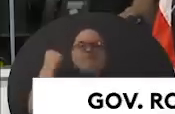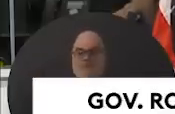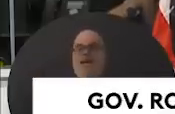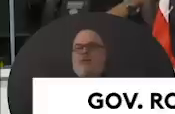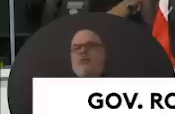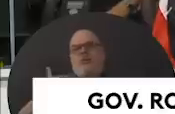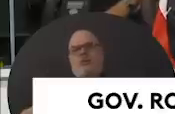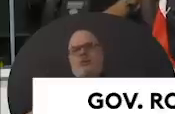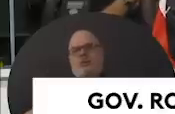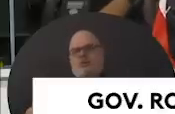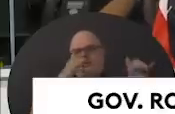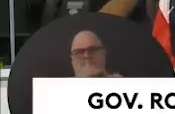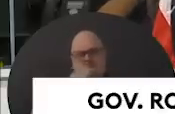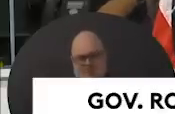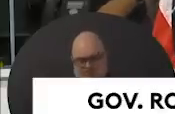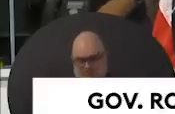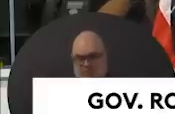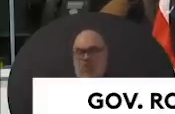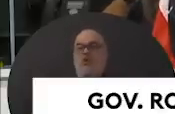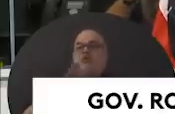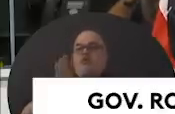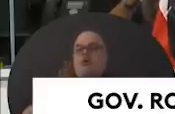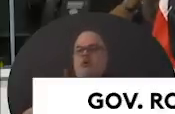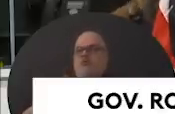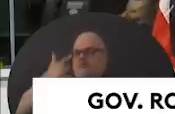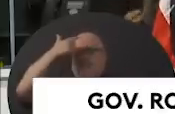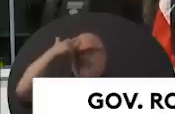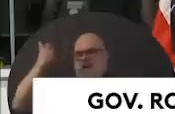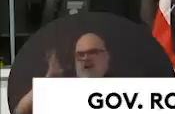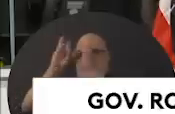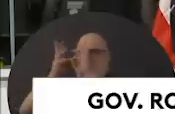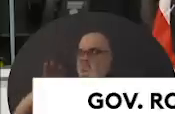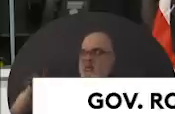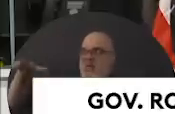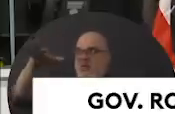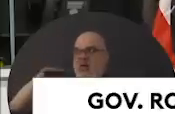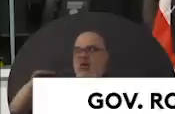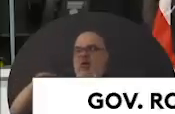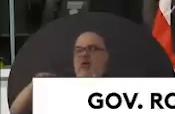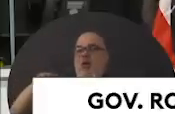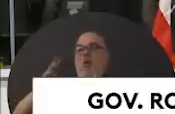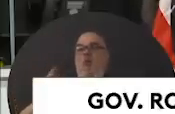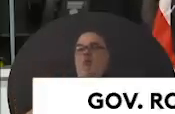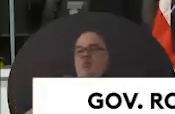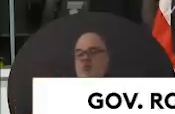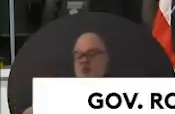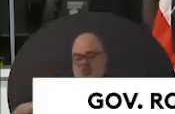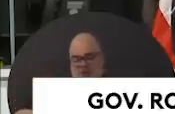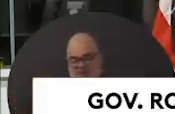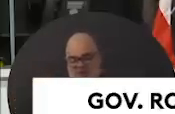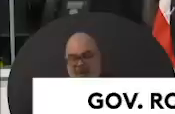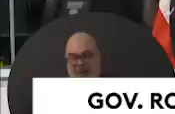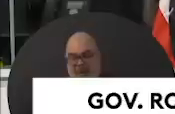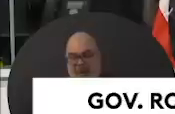with the meteorologists, because of the atmospheric conditions, the more north it goes into the